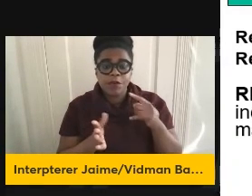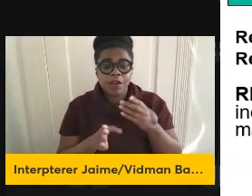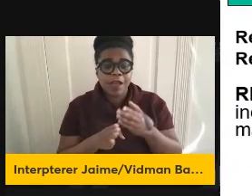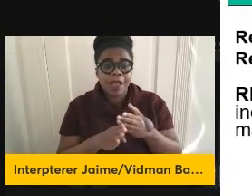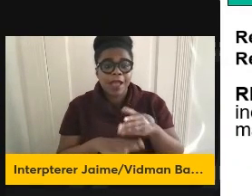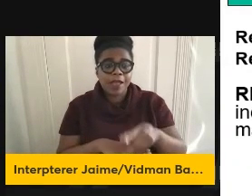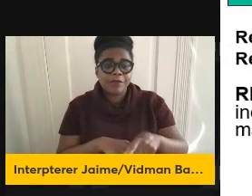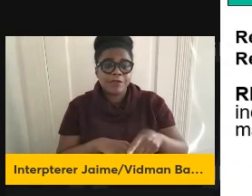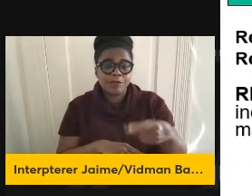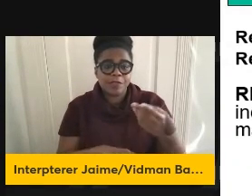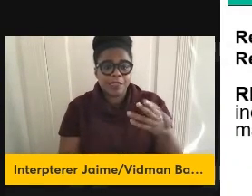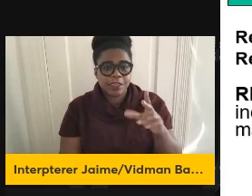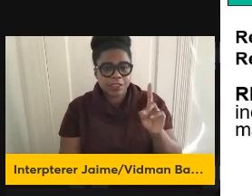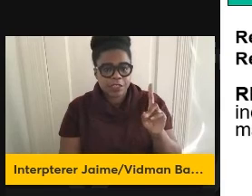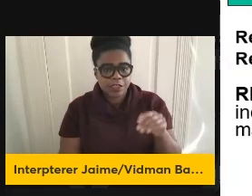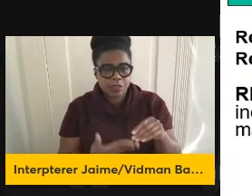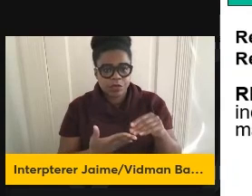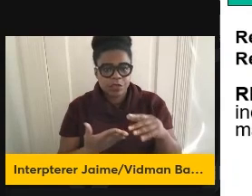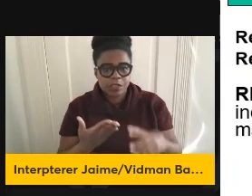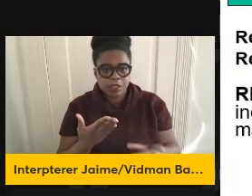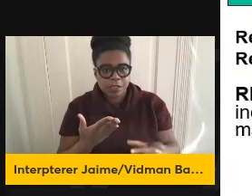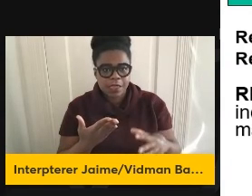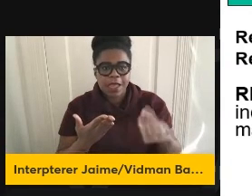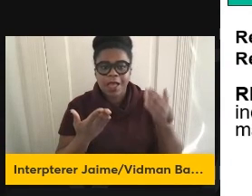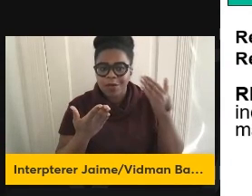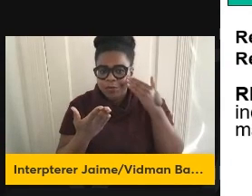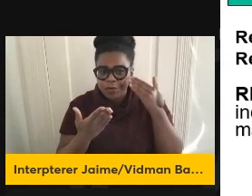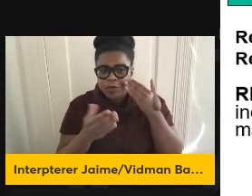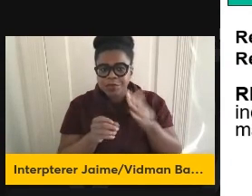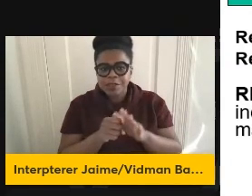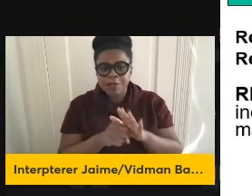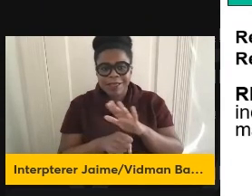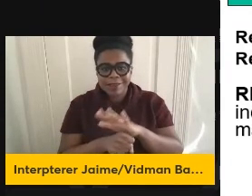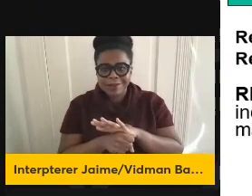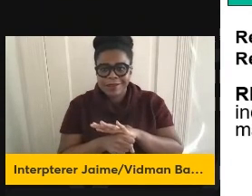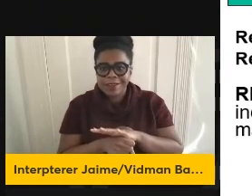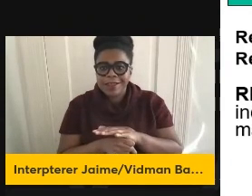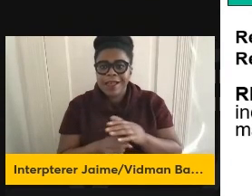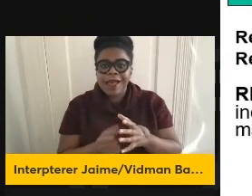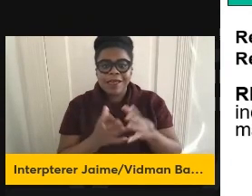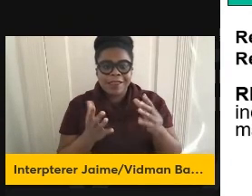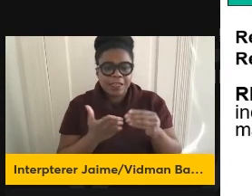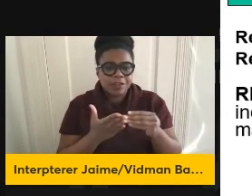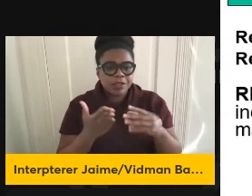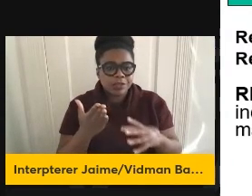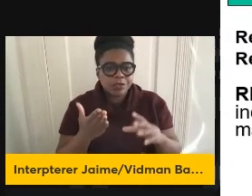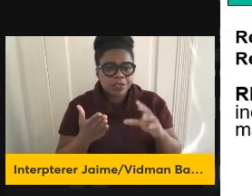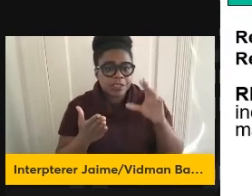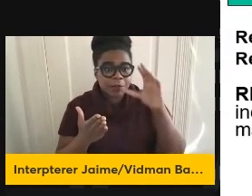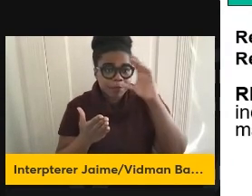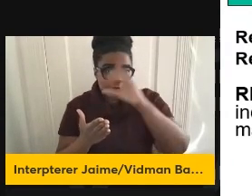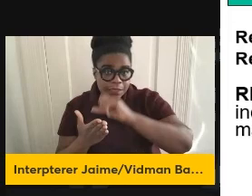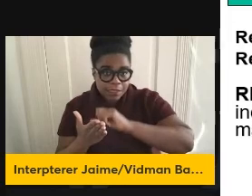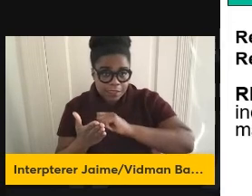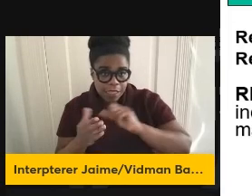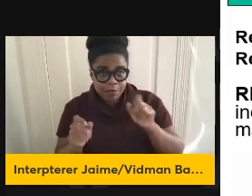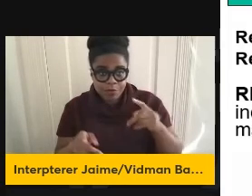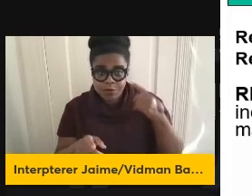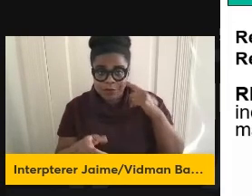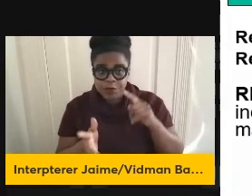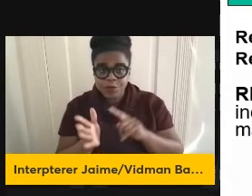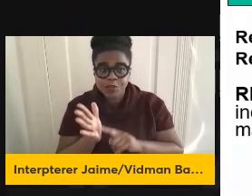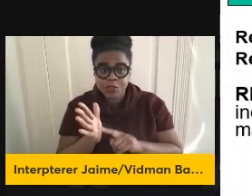Students. We know we're in a pandemic. A lot of students missed opportunities to do research,